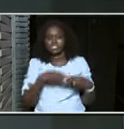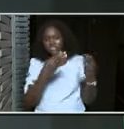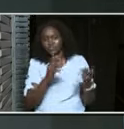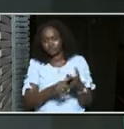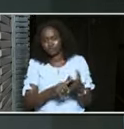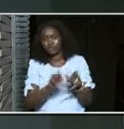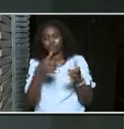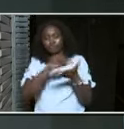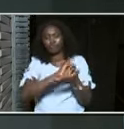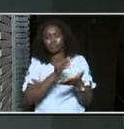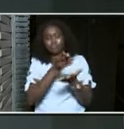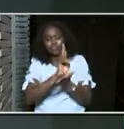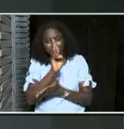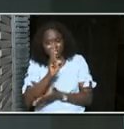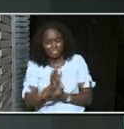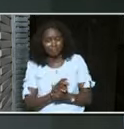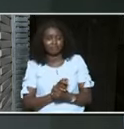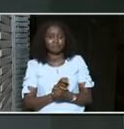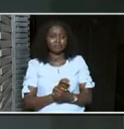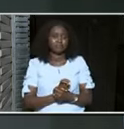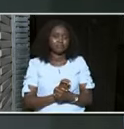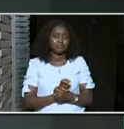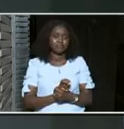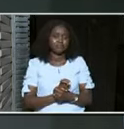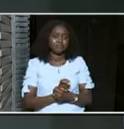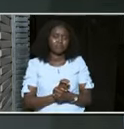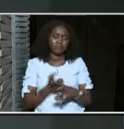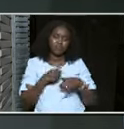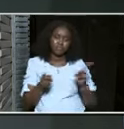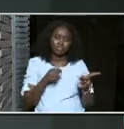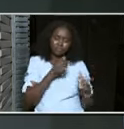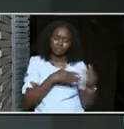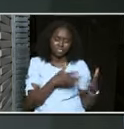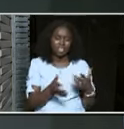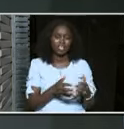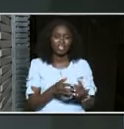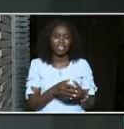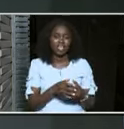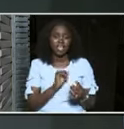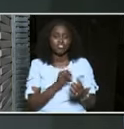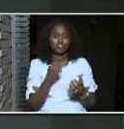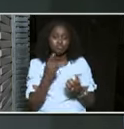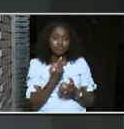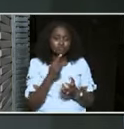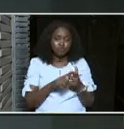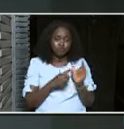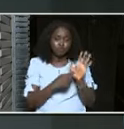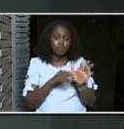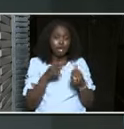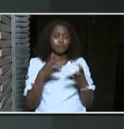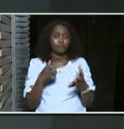Kwankwasia hostel in his university. But in any case, just to show how much we